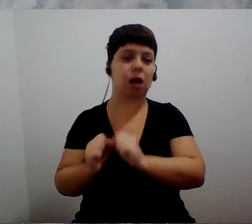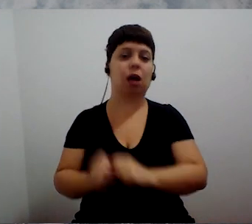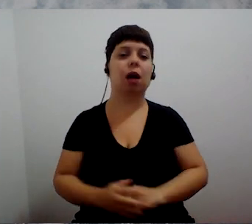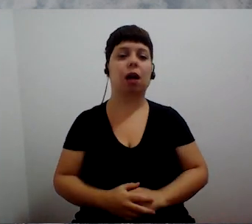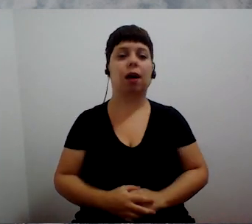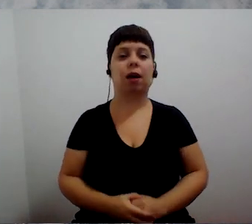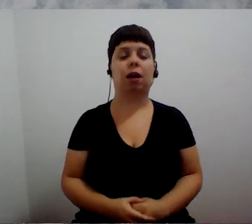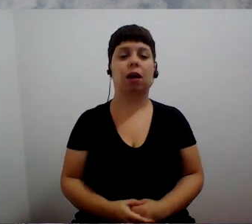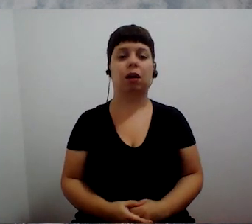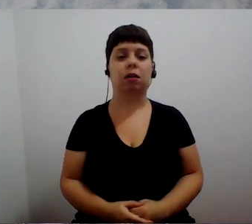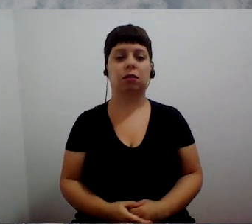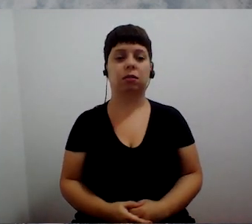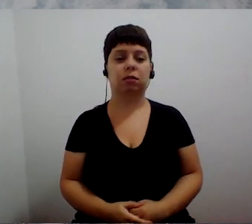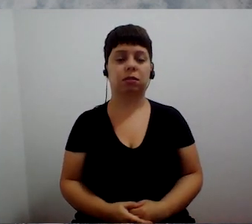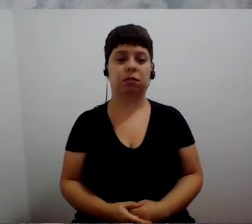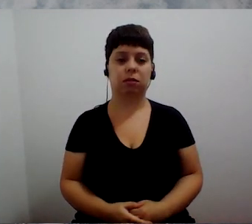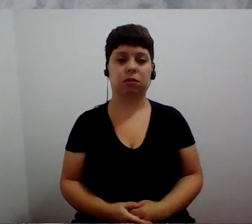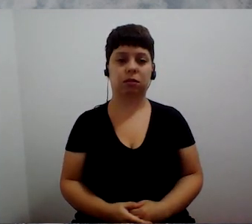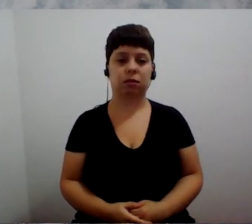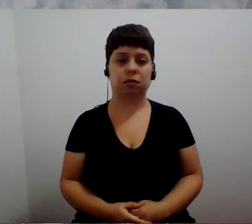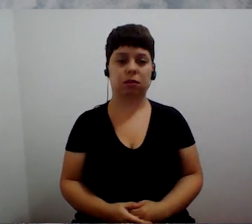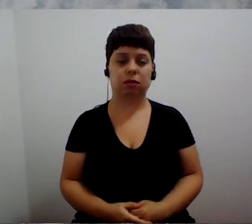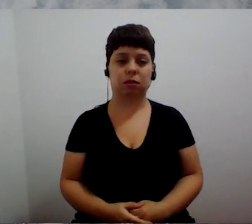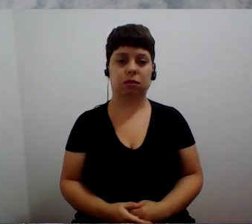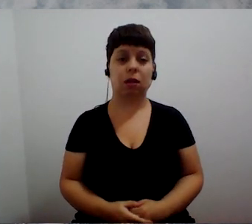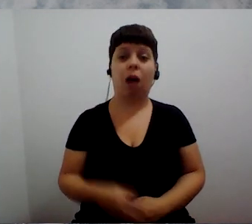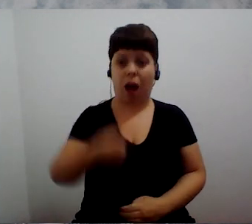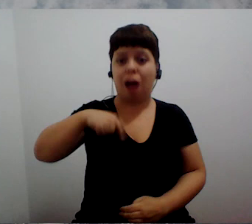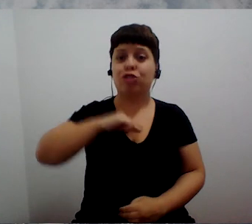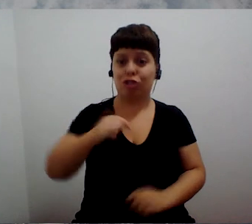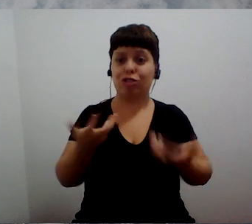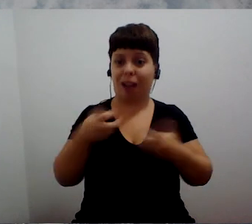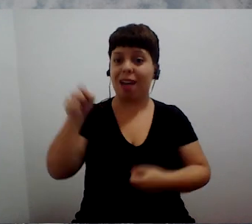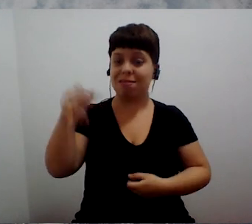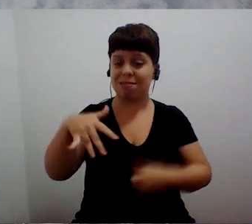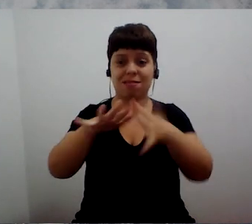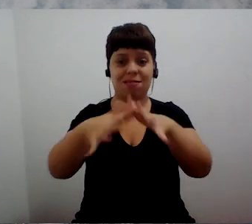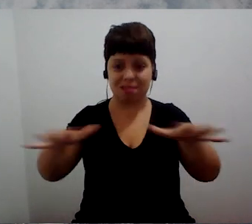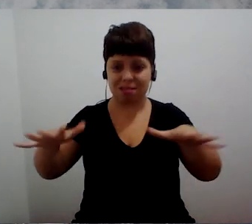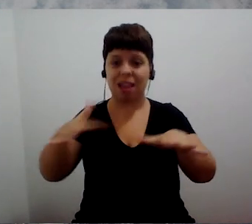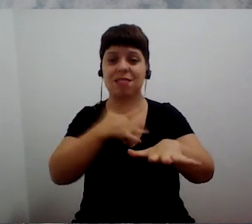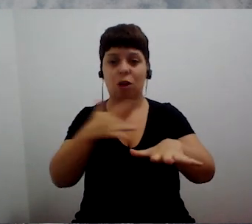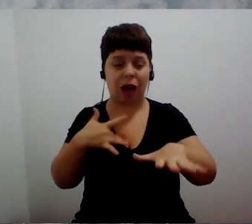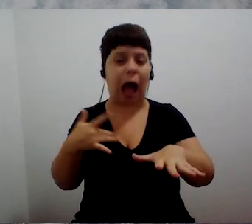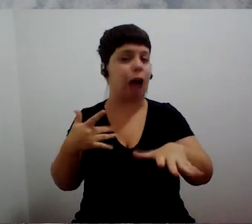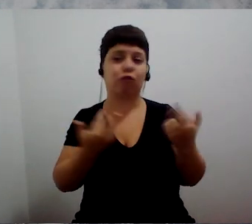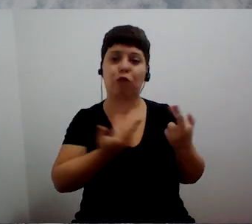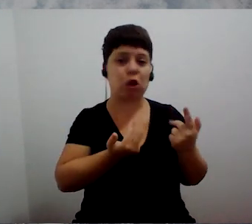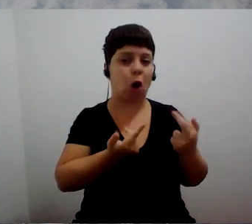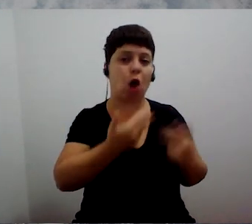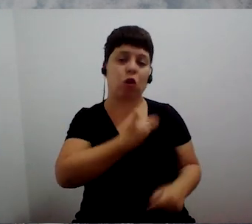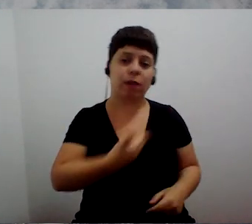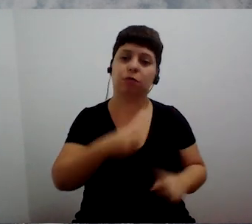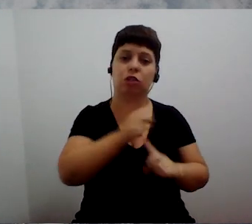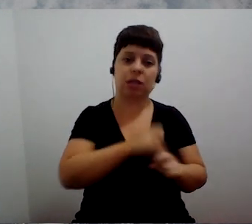we, of course, want a healthy ocean, just together with the government, the NGO, the society